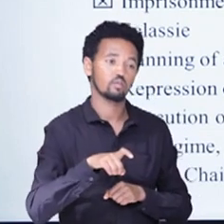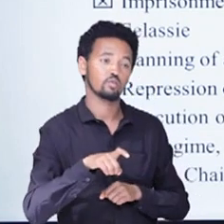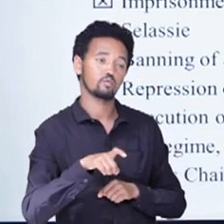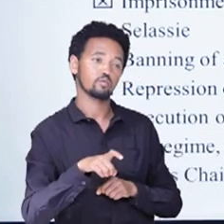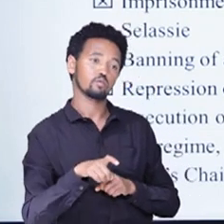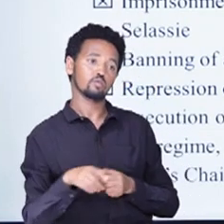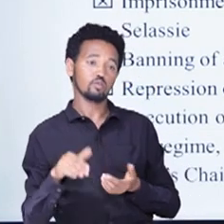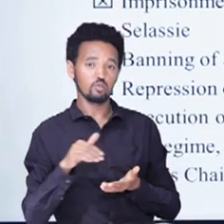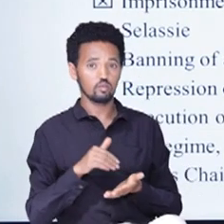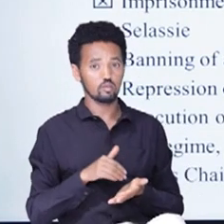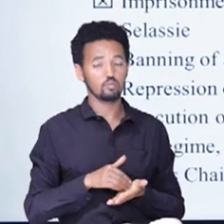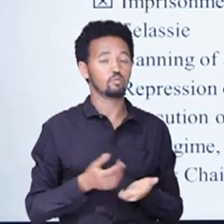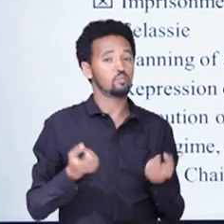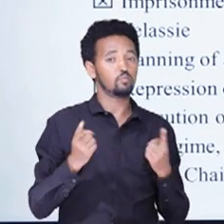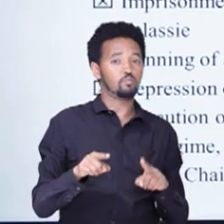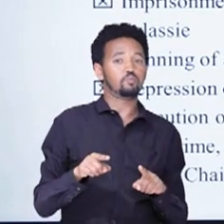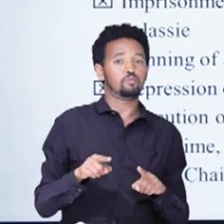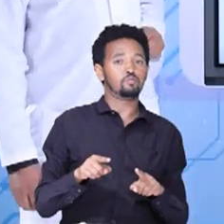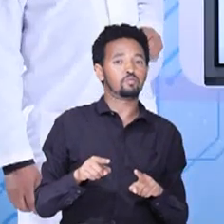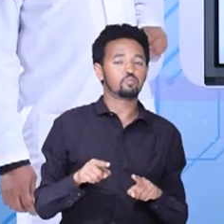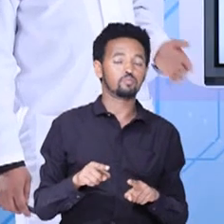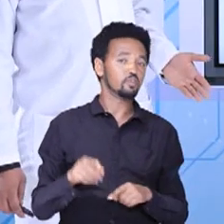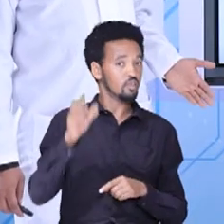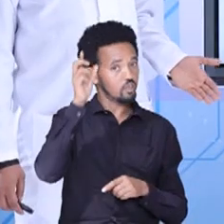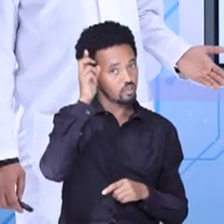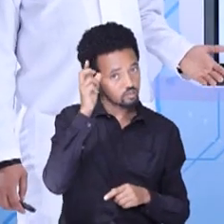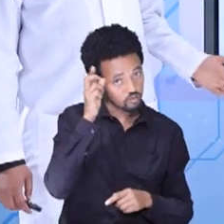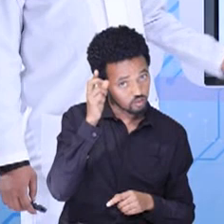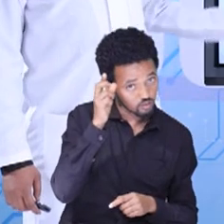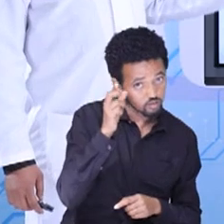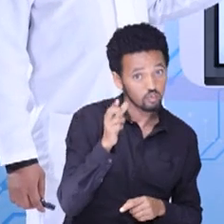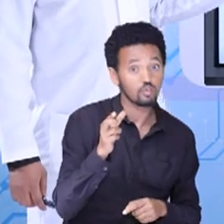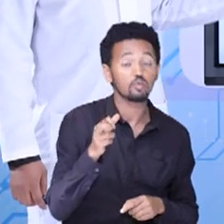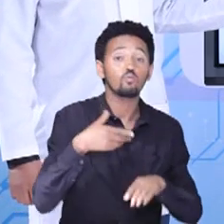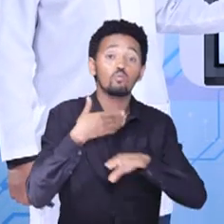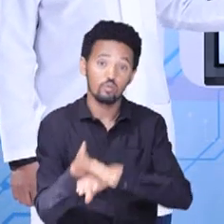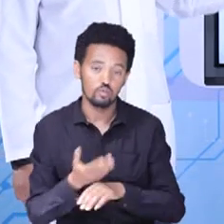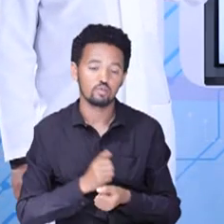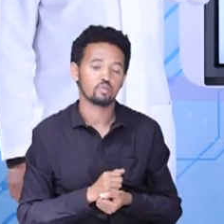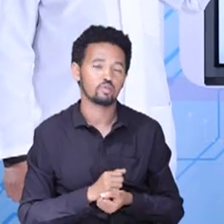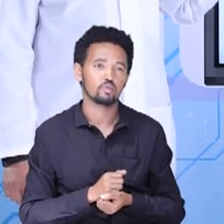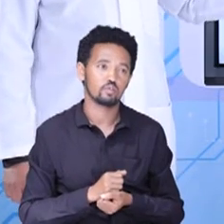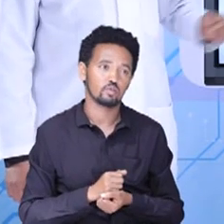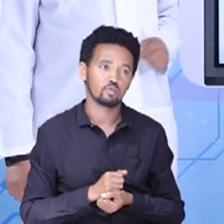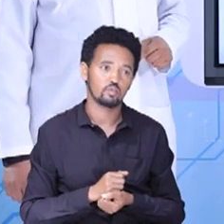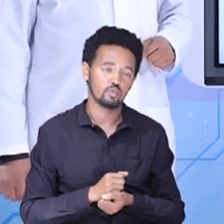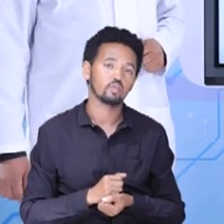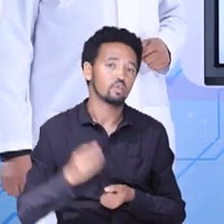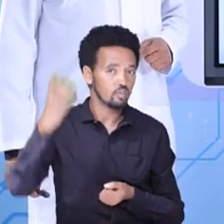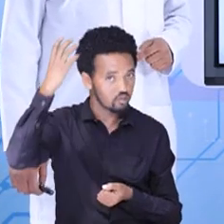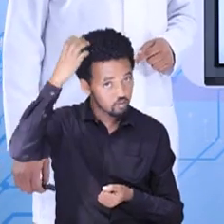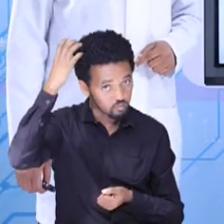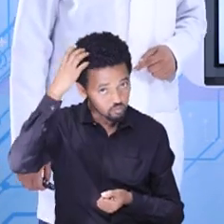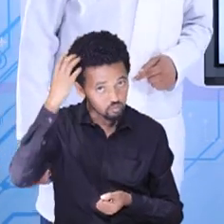military and civilian officials of Haile Selassie. Second, banning all anti-government strike